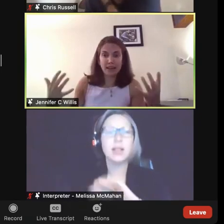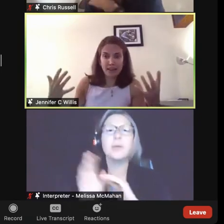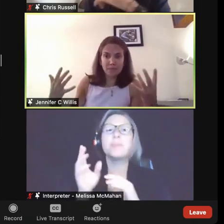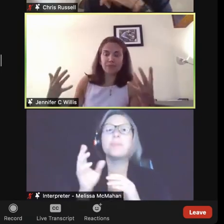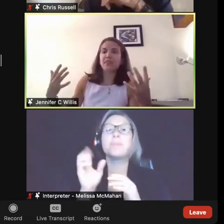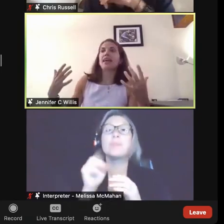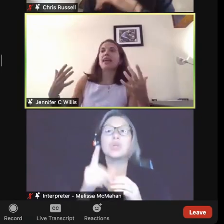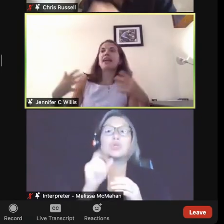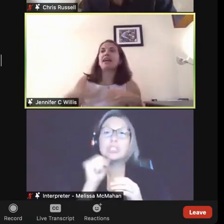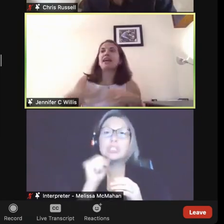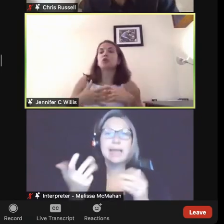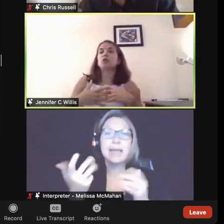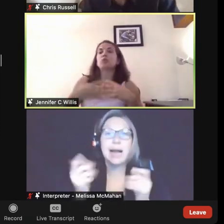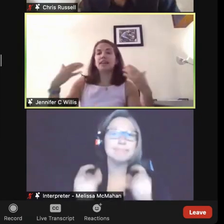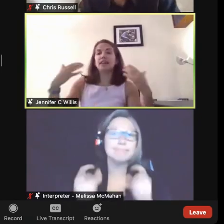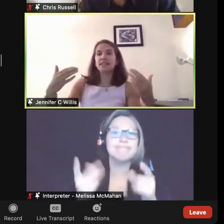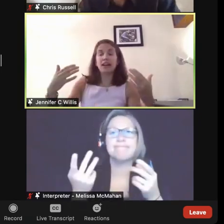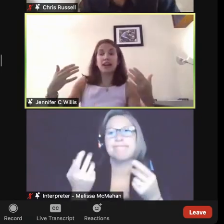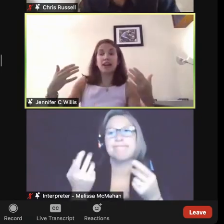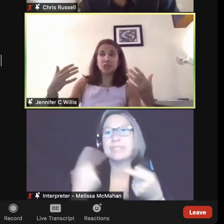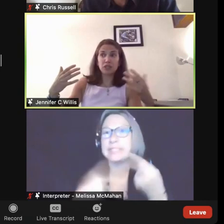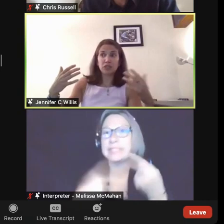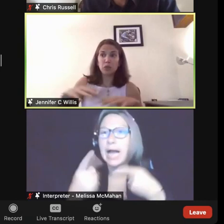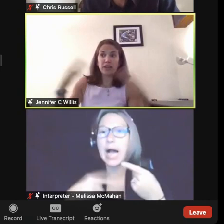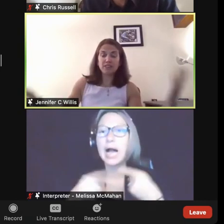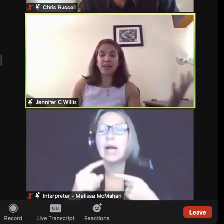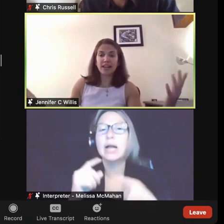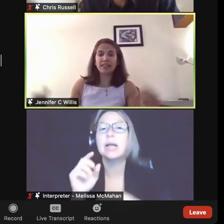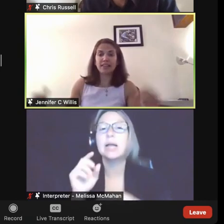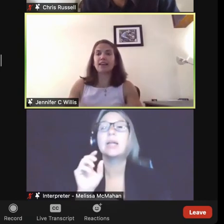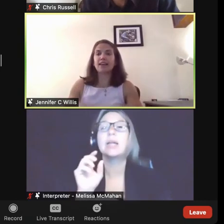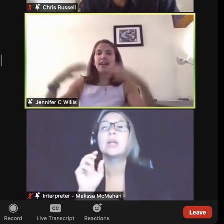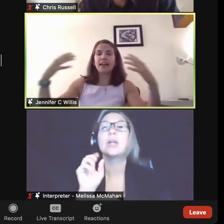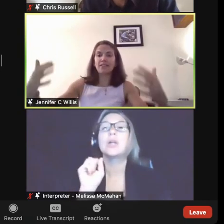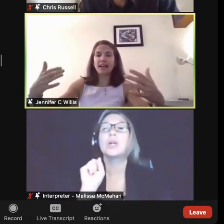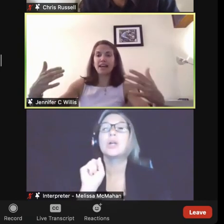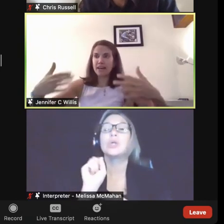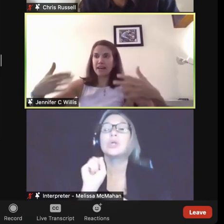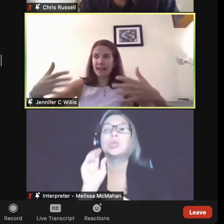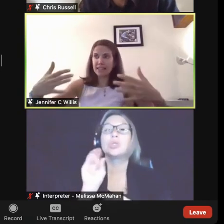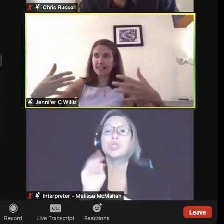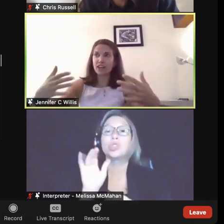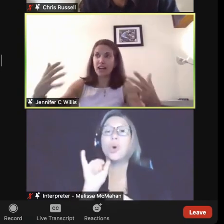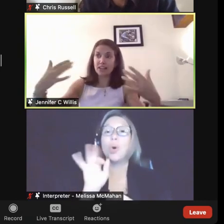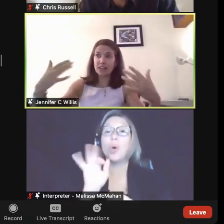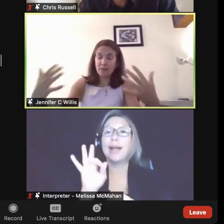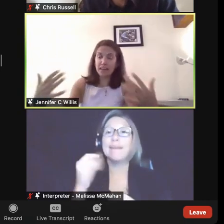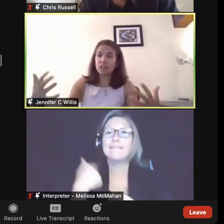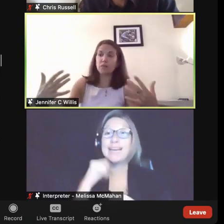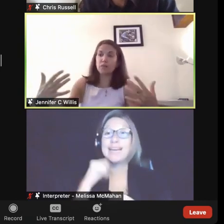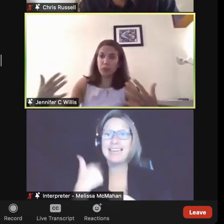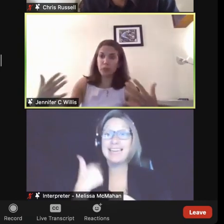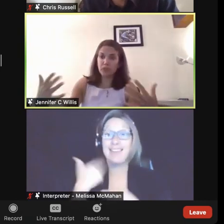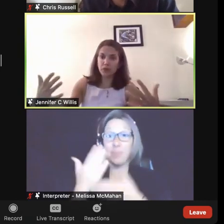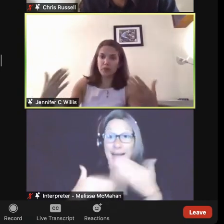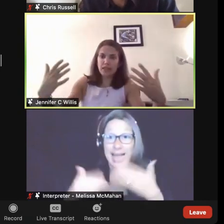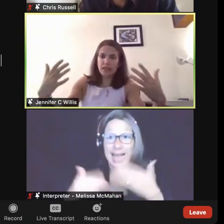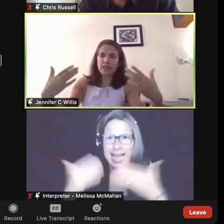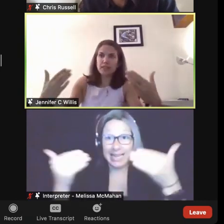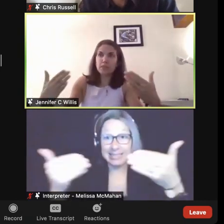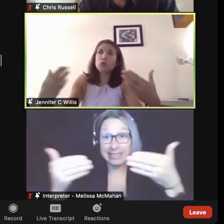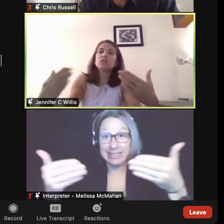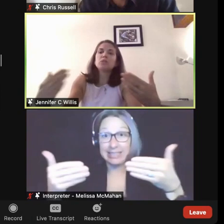spontaneously signing. And so presenting, she really wouldn't have done anything if I hadn't had my hands there as I'm here to communicate with